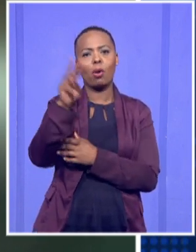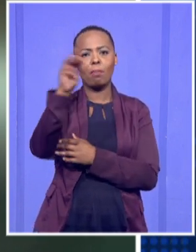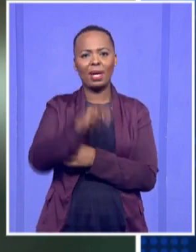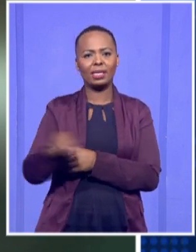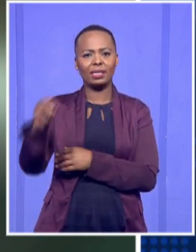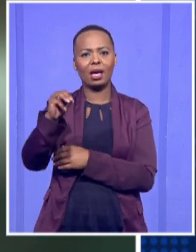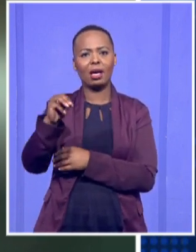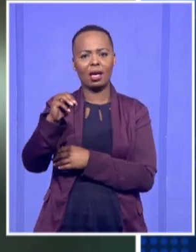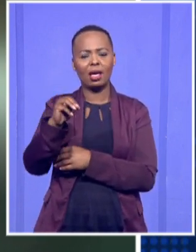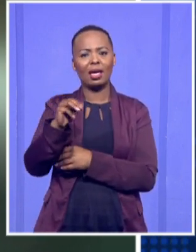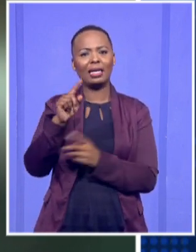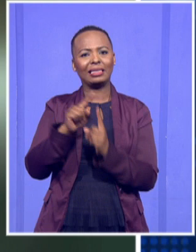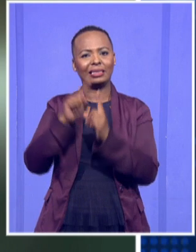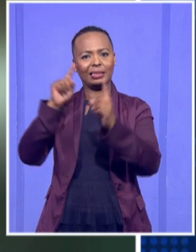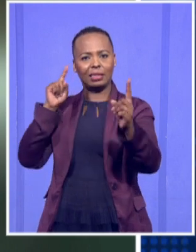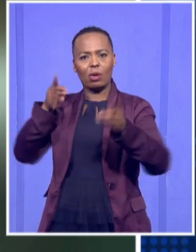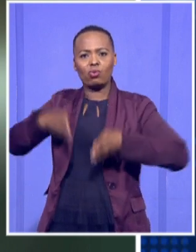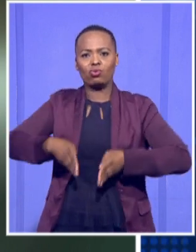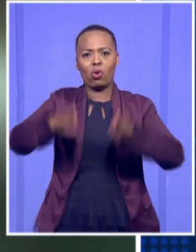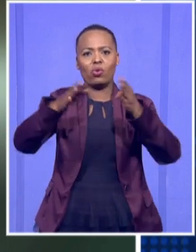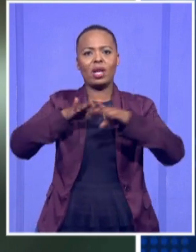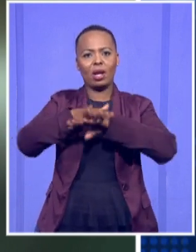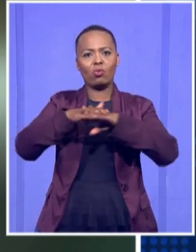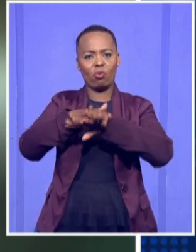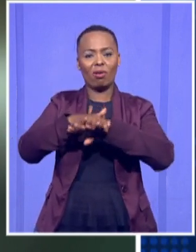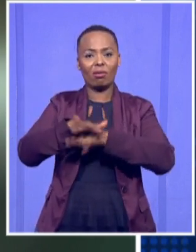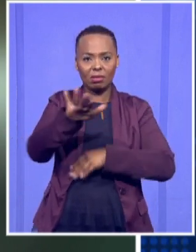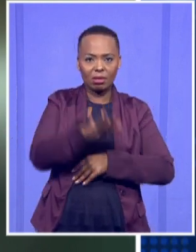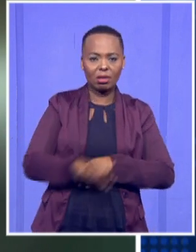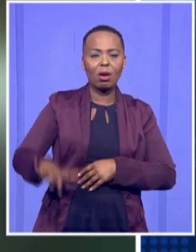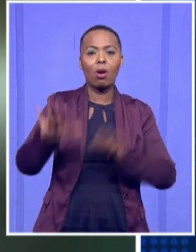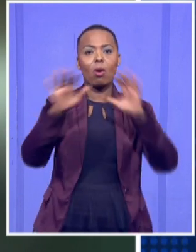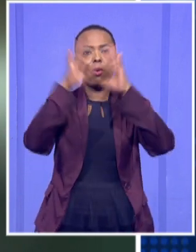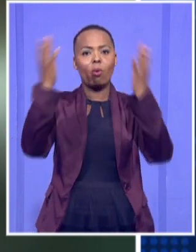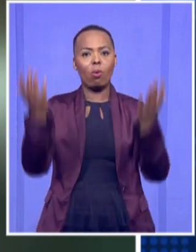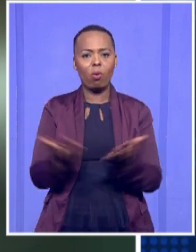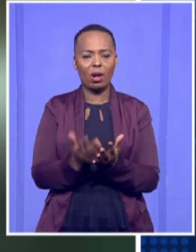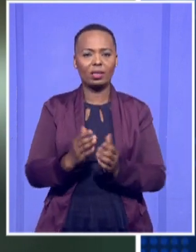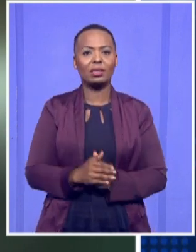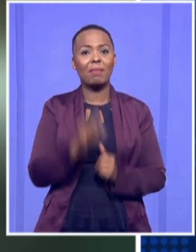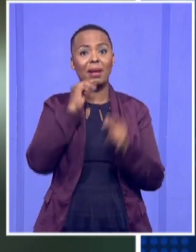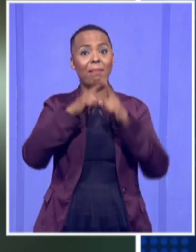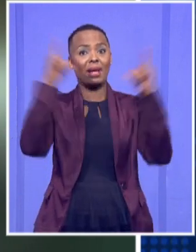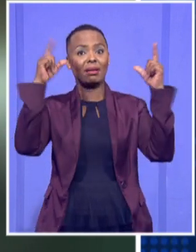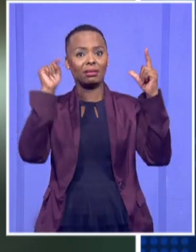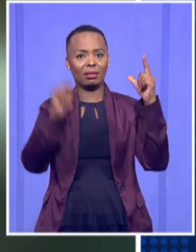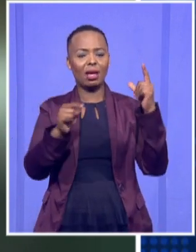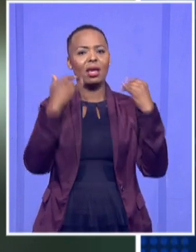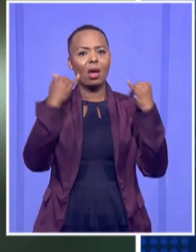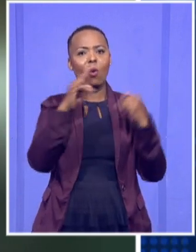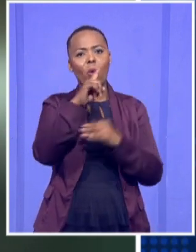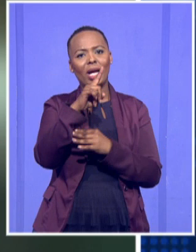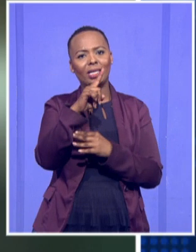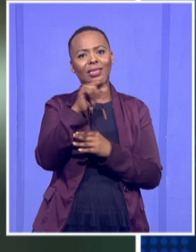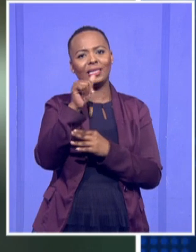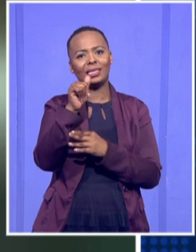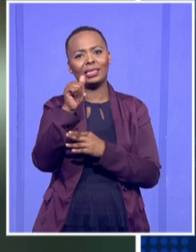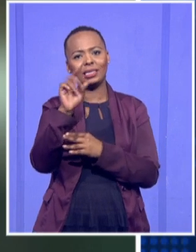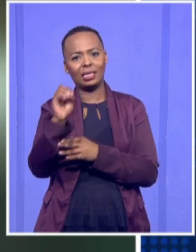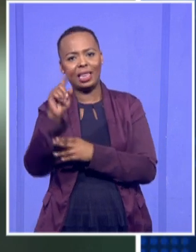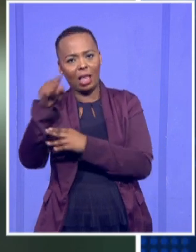10th longest road network in the world. If you look at the surface part of that, it's about